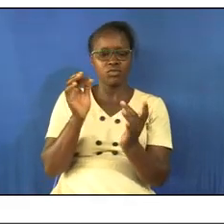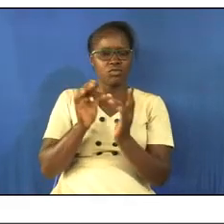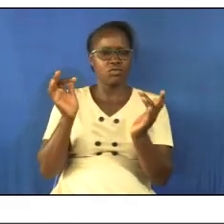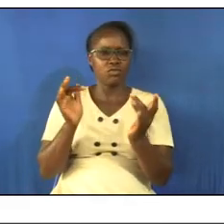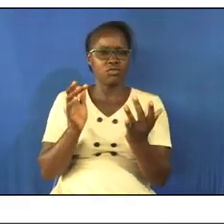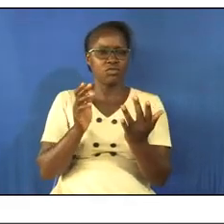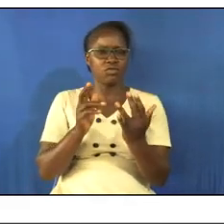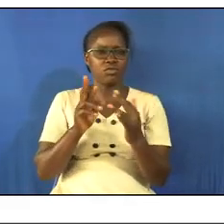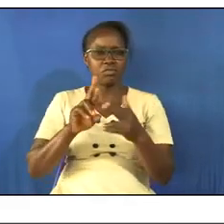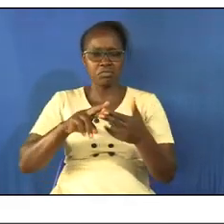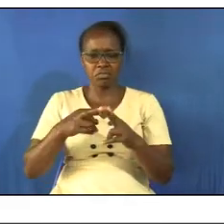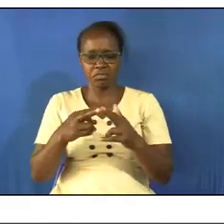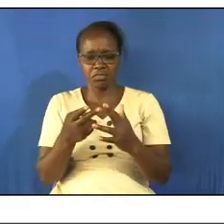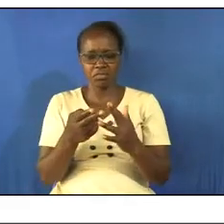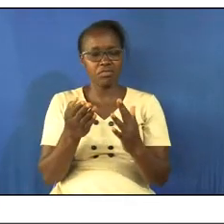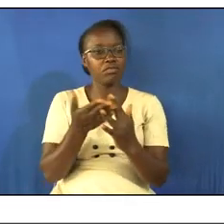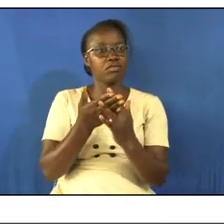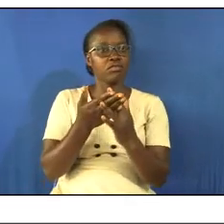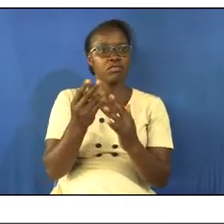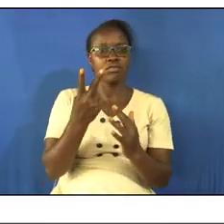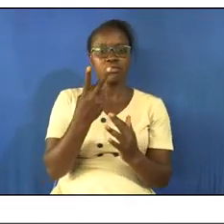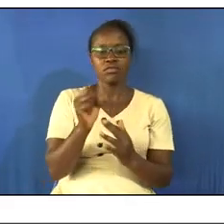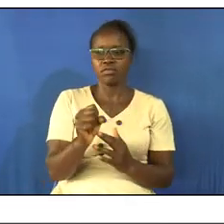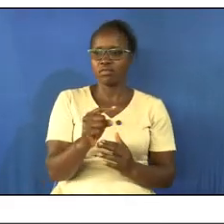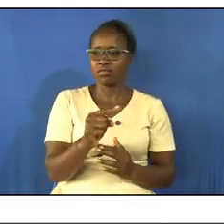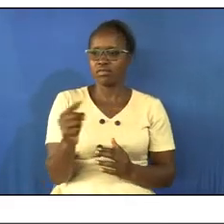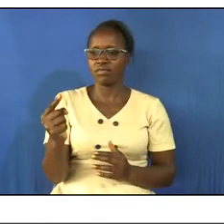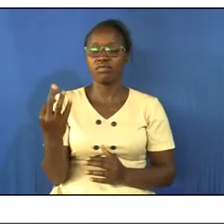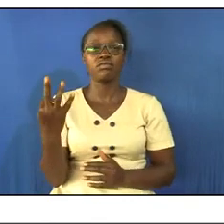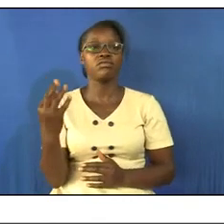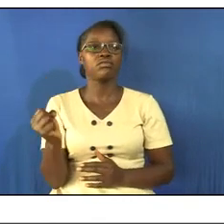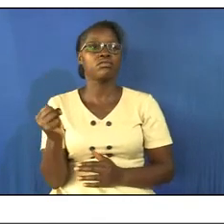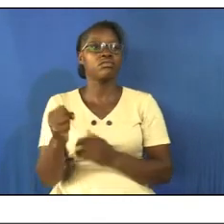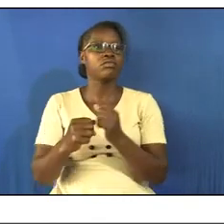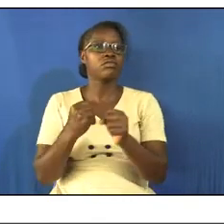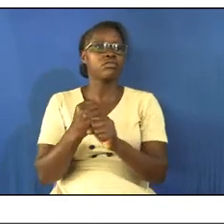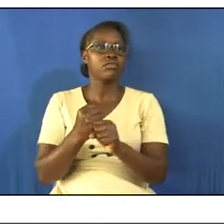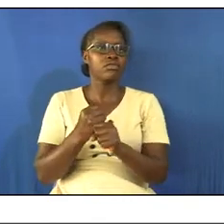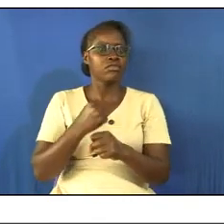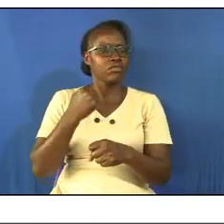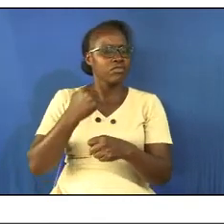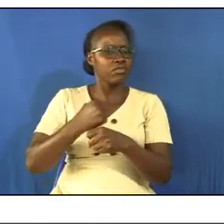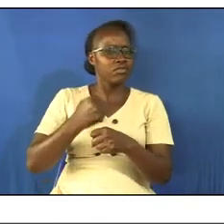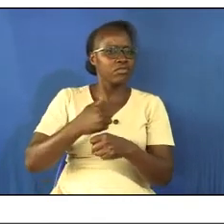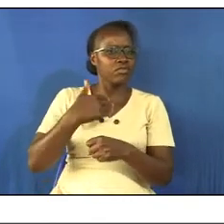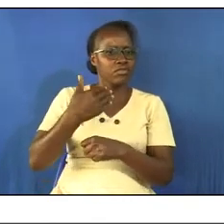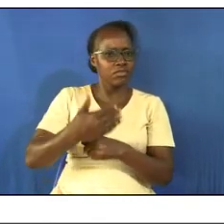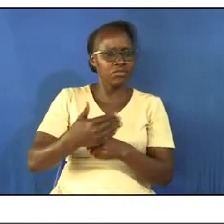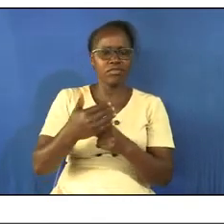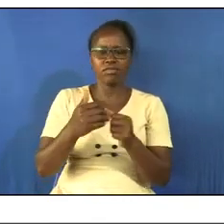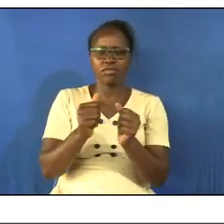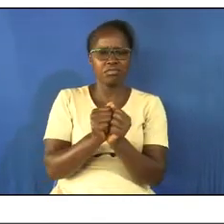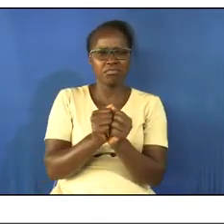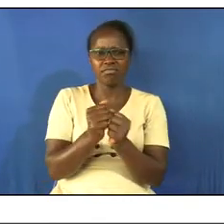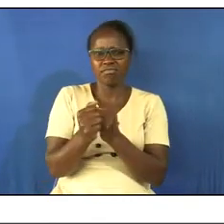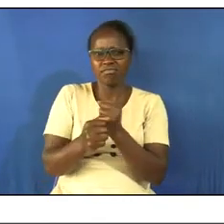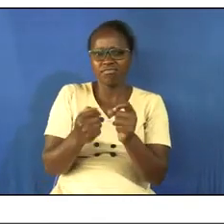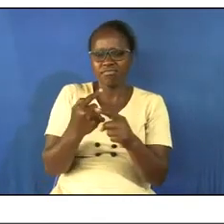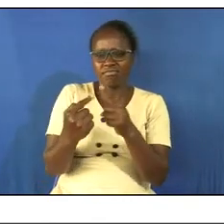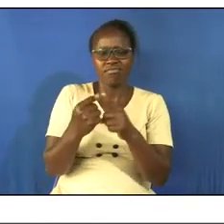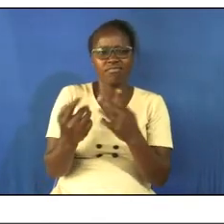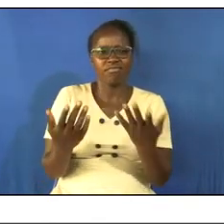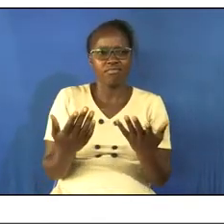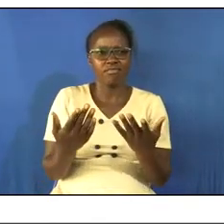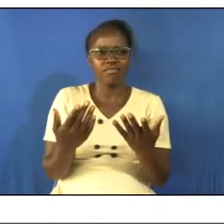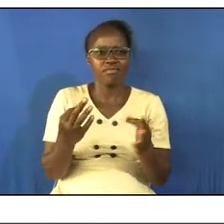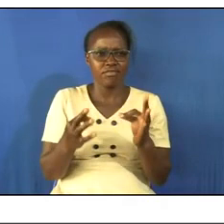between 25 to 65 years and is to be done every 5 years. If you have a co-test between a HPV DNA and a